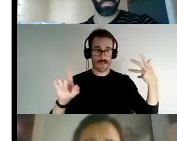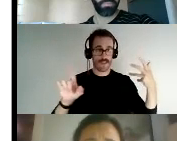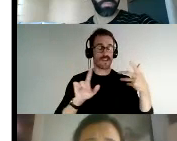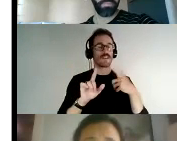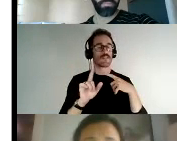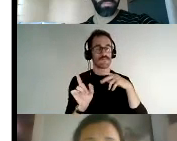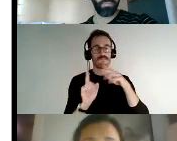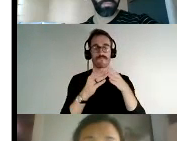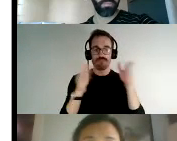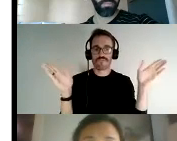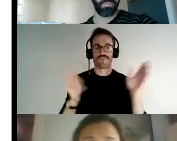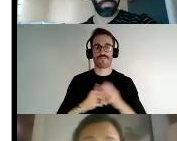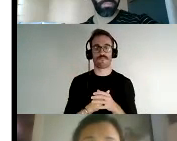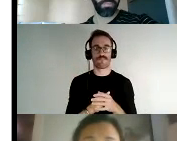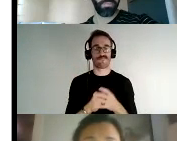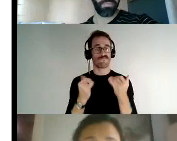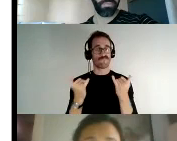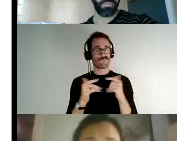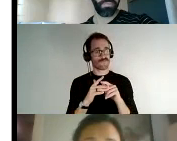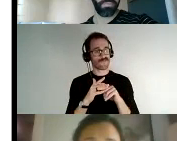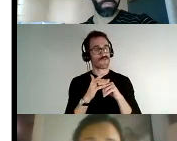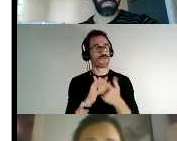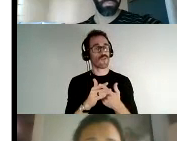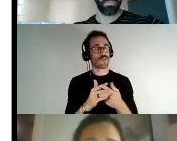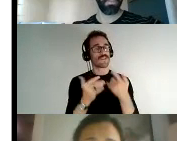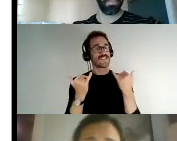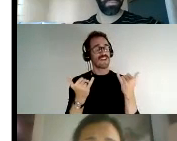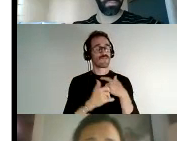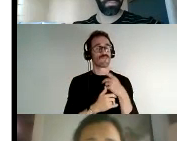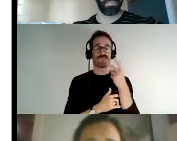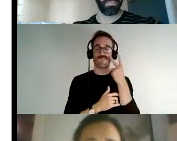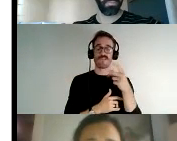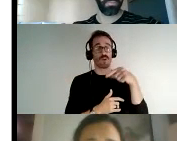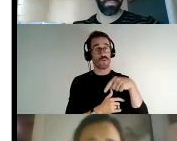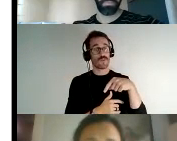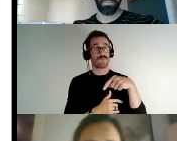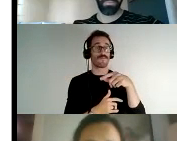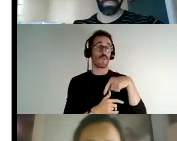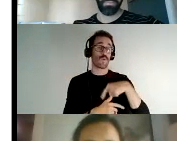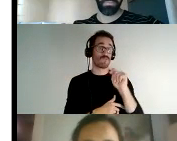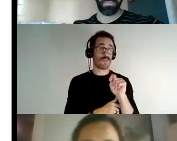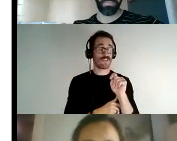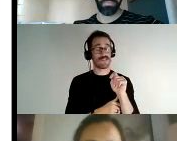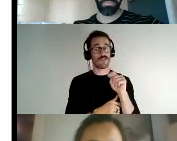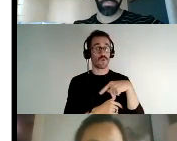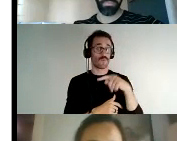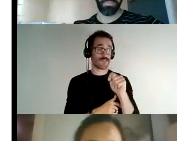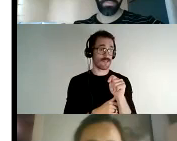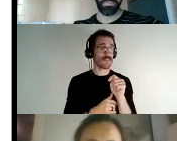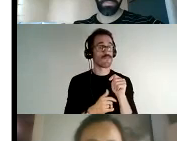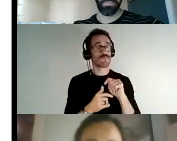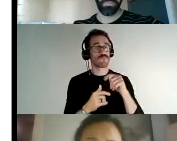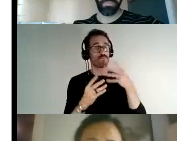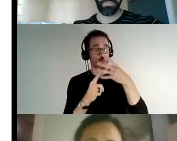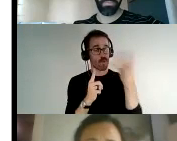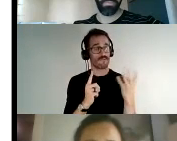continuing to start to look in the queer trans space to see how we can reduce abuse and neglect. Next month, for example,